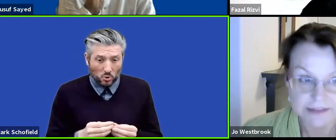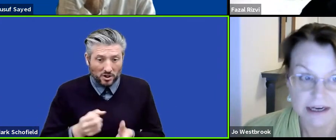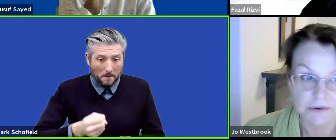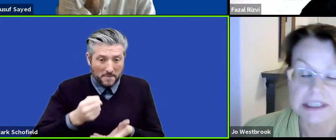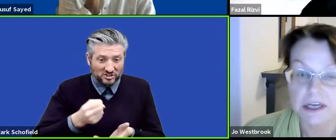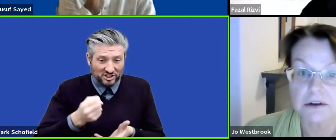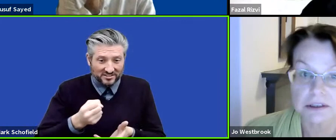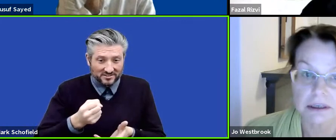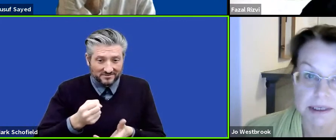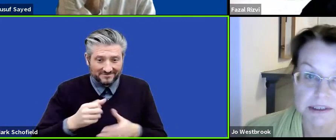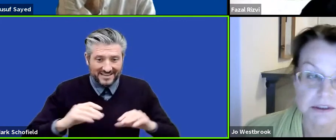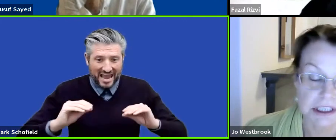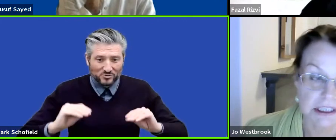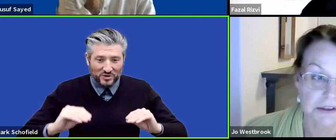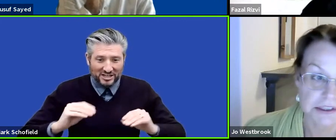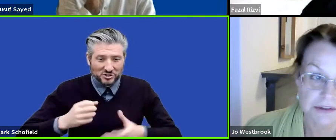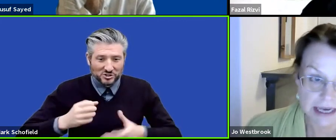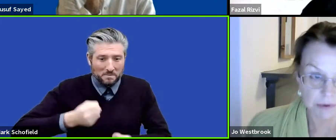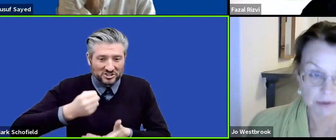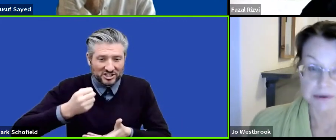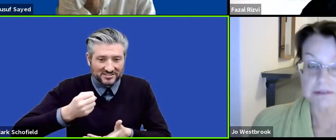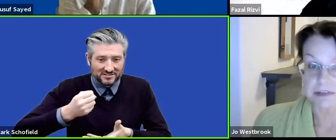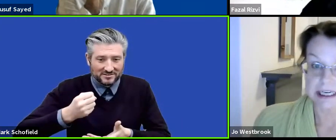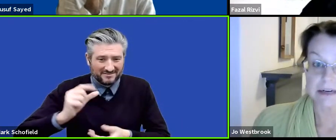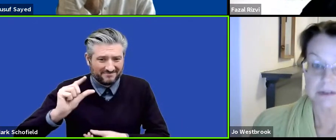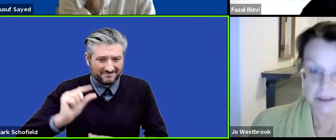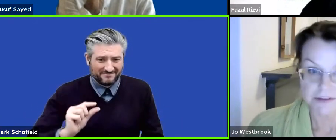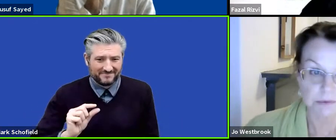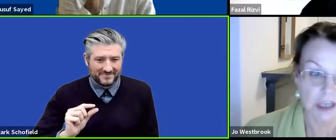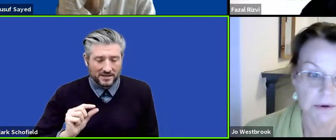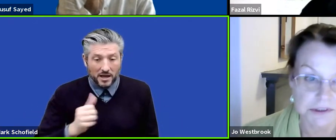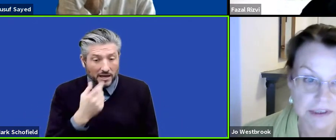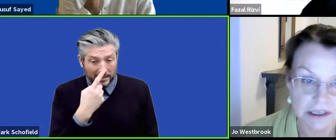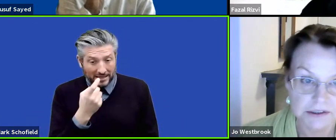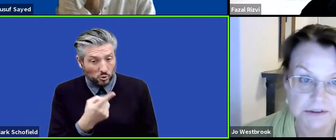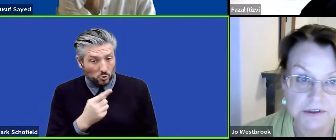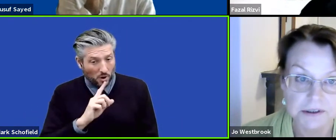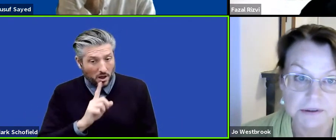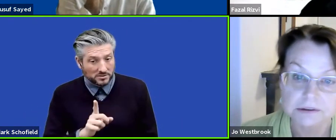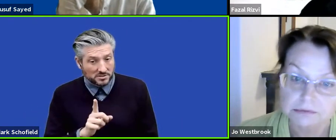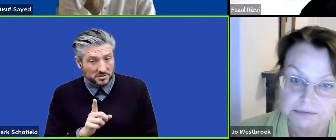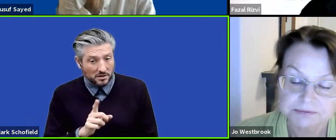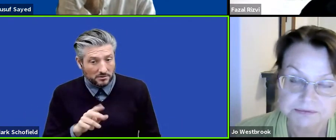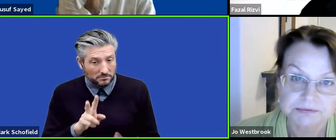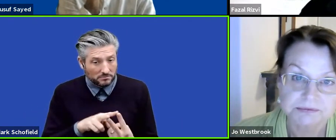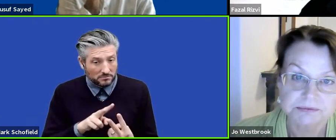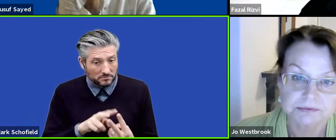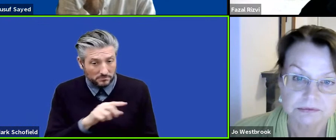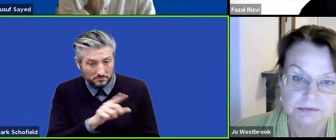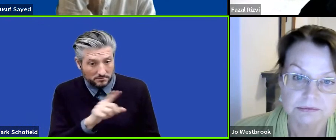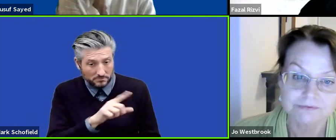I'll leave that on its own. Perhaps you could just answer that one briefly now, and then we'll go on to the last few.